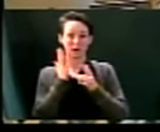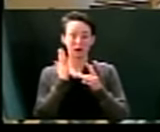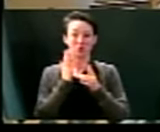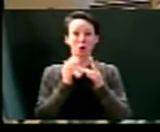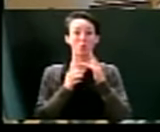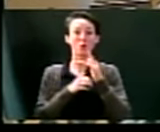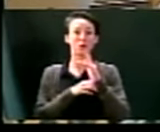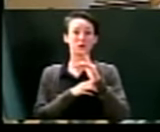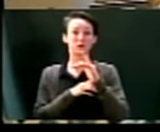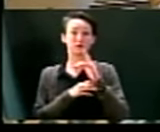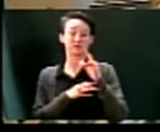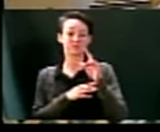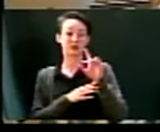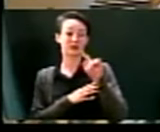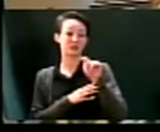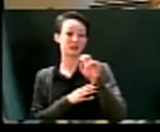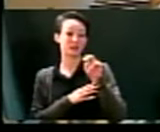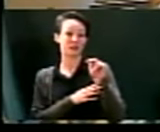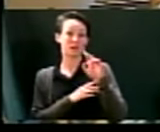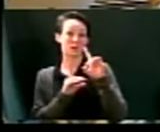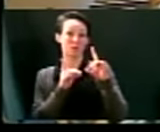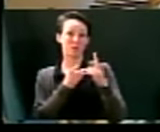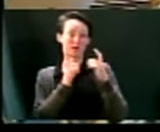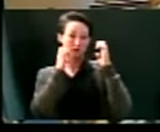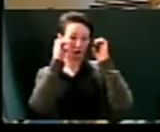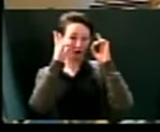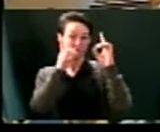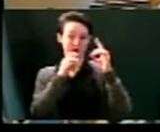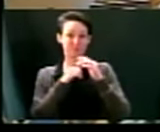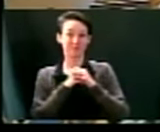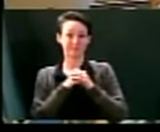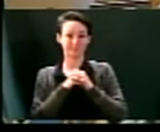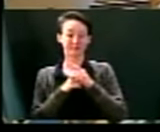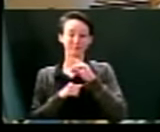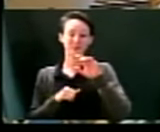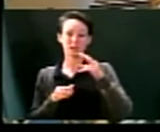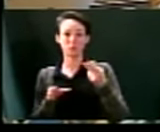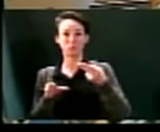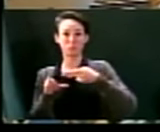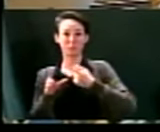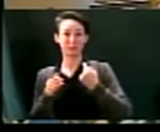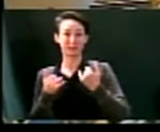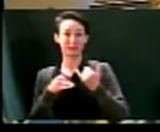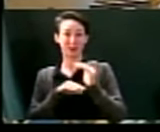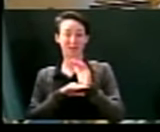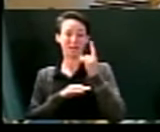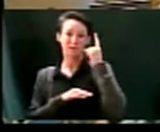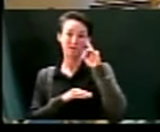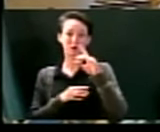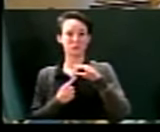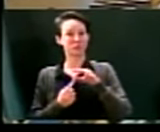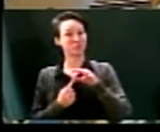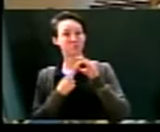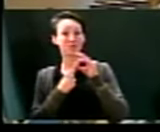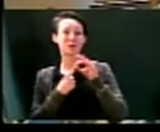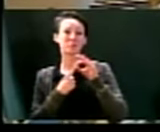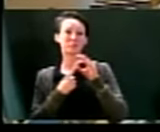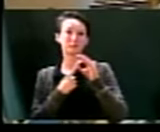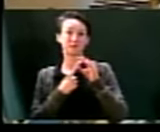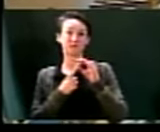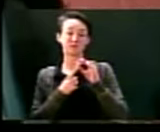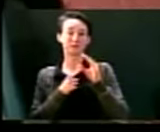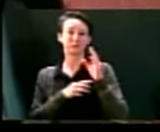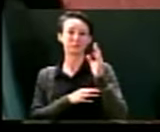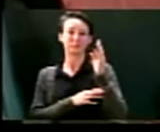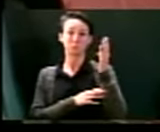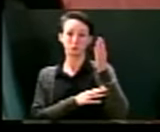Tennessee Department of Education, and he joins us this evening for a very special presentation. Dr. Alshai.